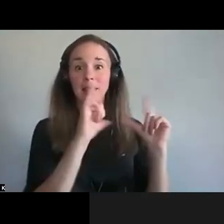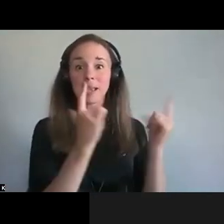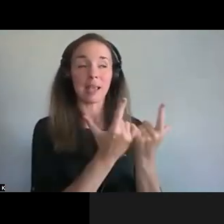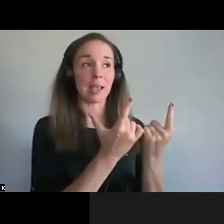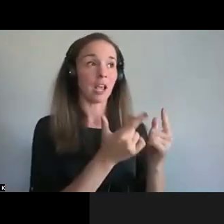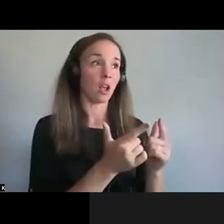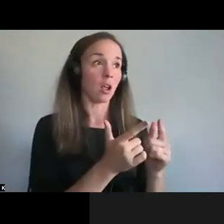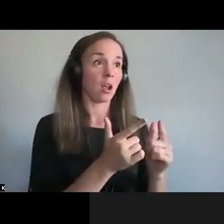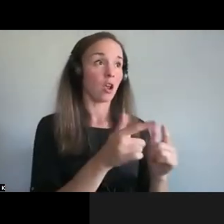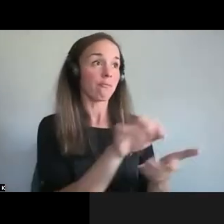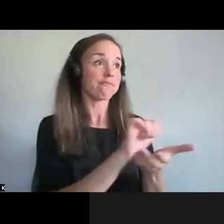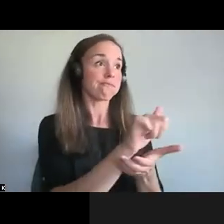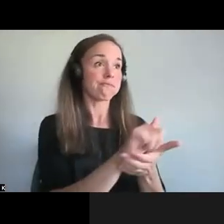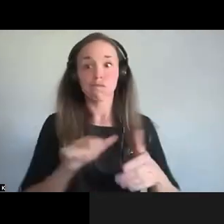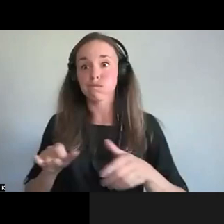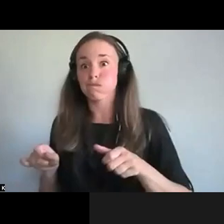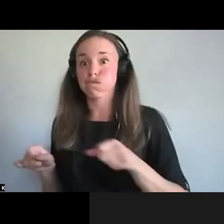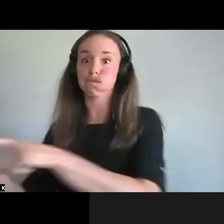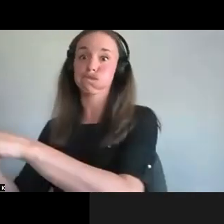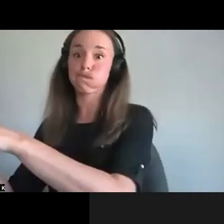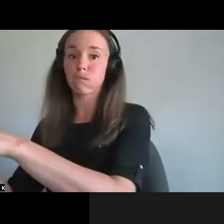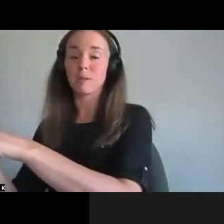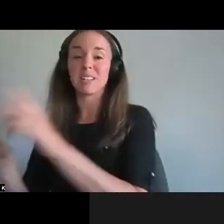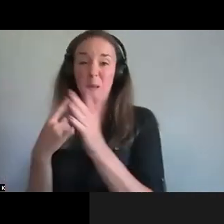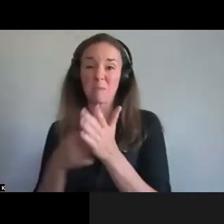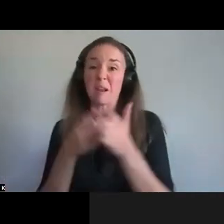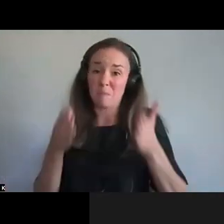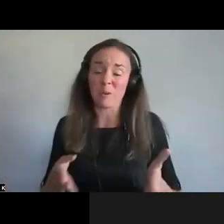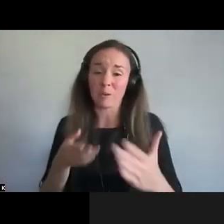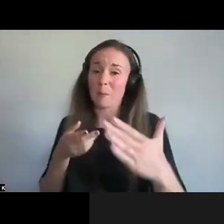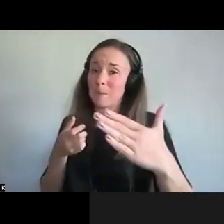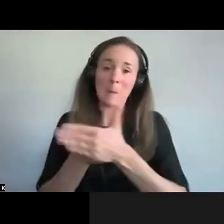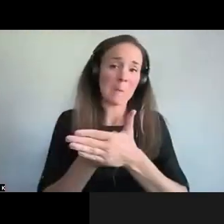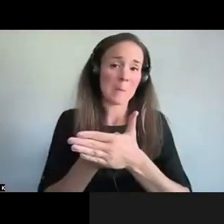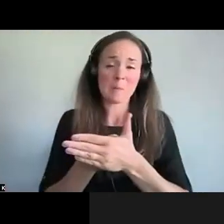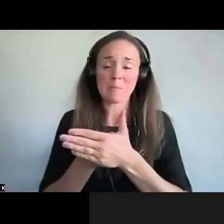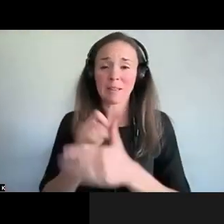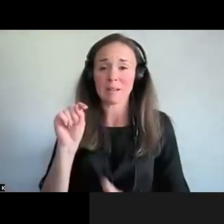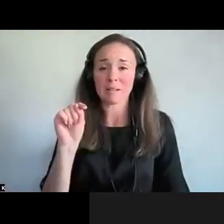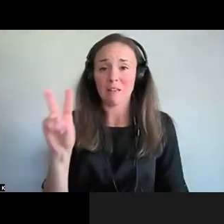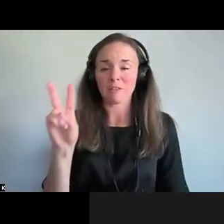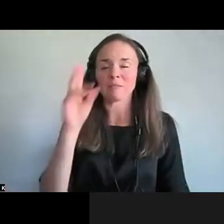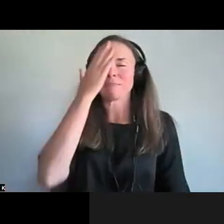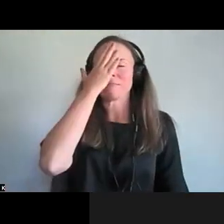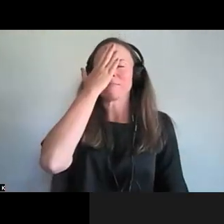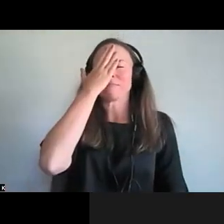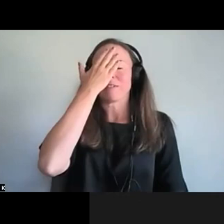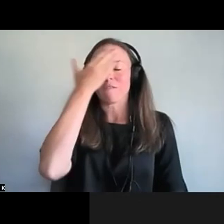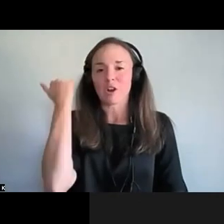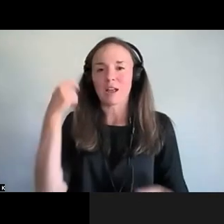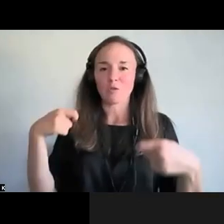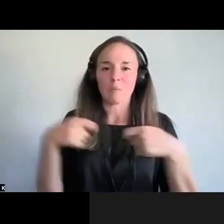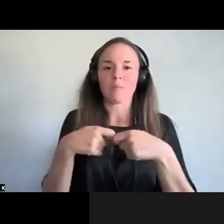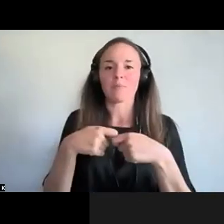several instances where somebody has run into their television because they forgot to plug in their adapter. So